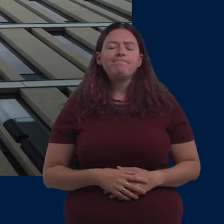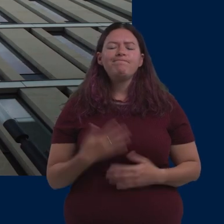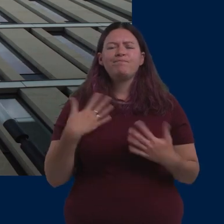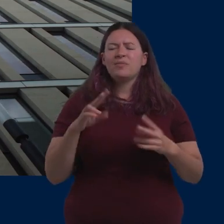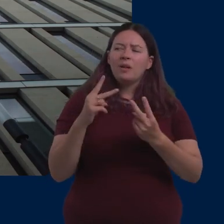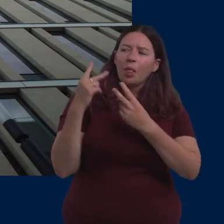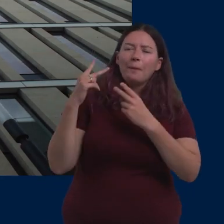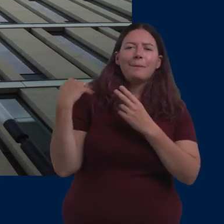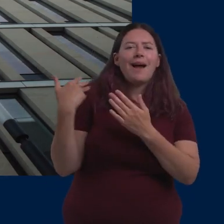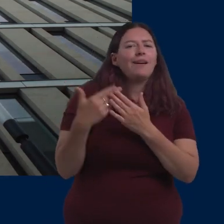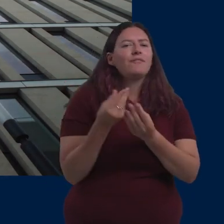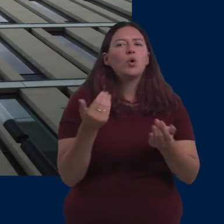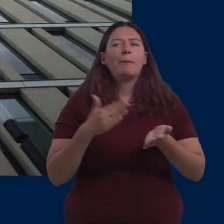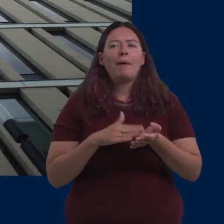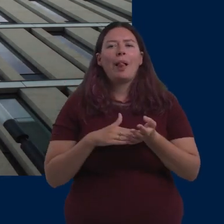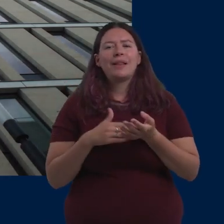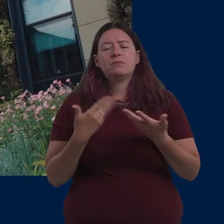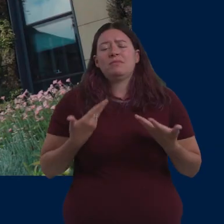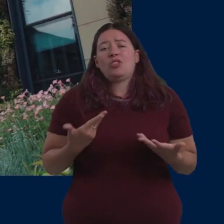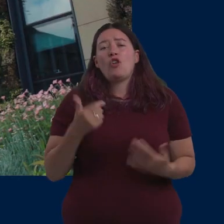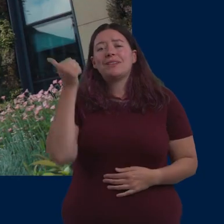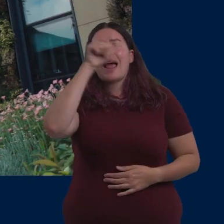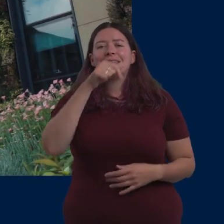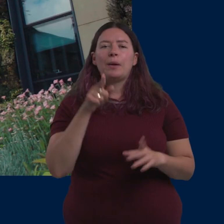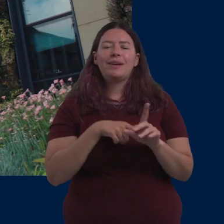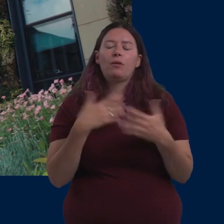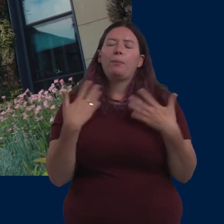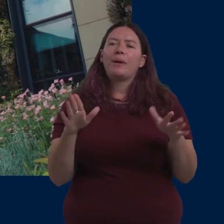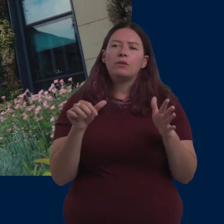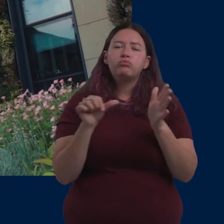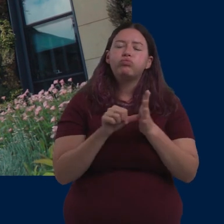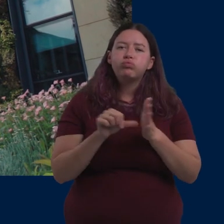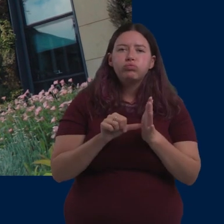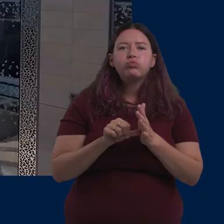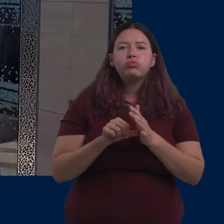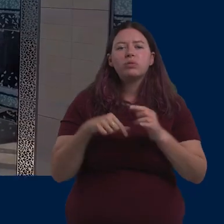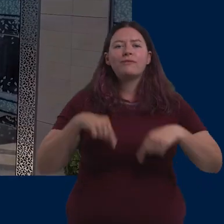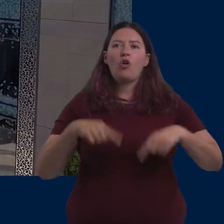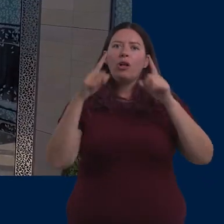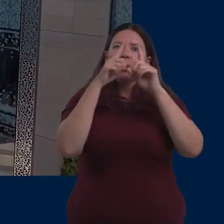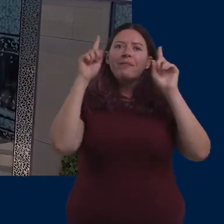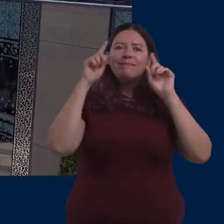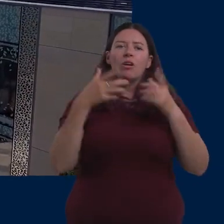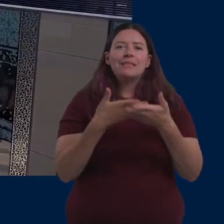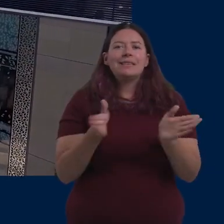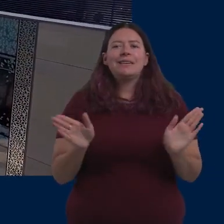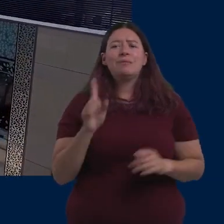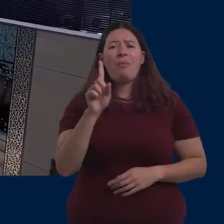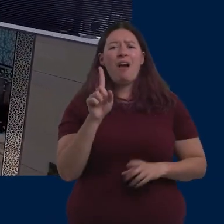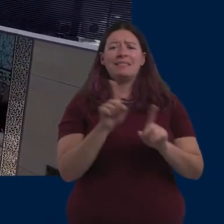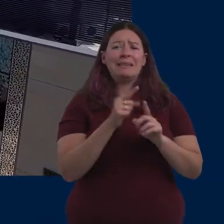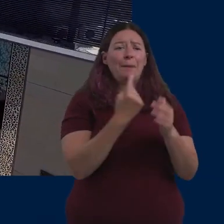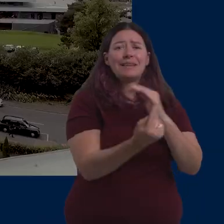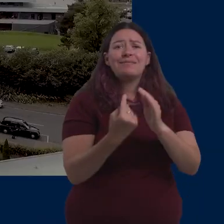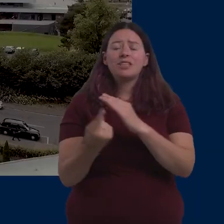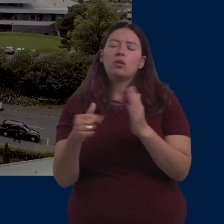Reflecting on the past few months, the current academic year has been one of extraordinary challenge for the university, as